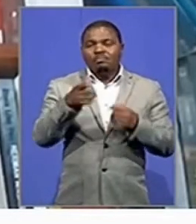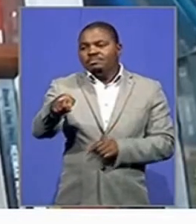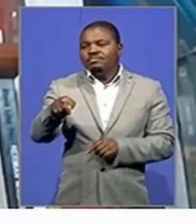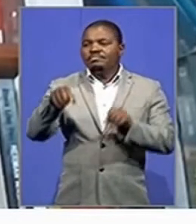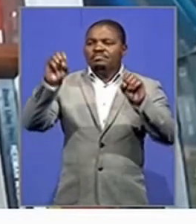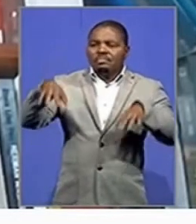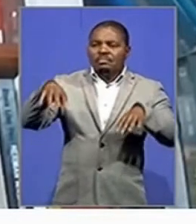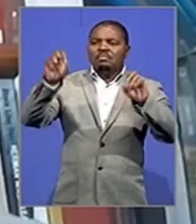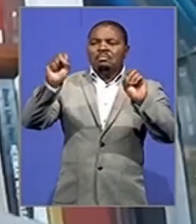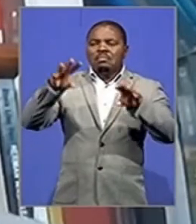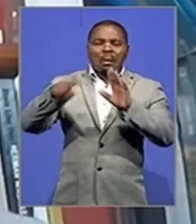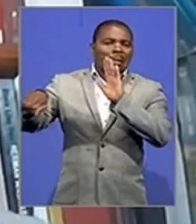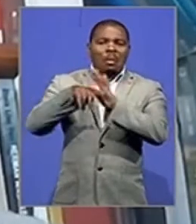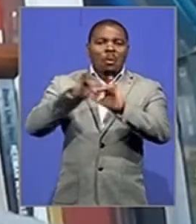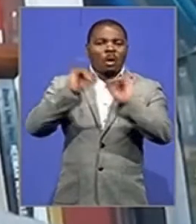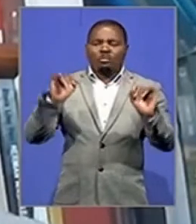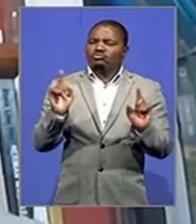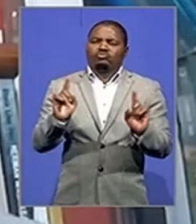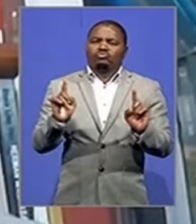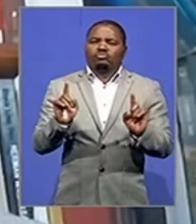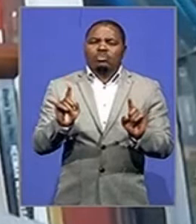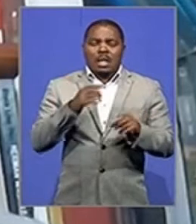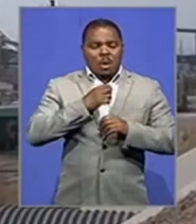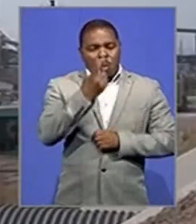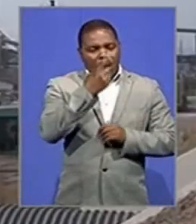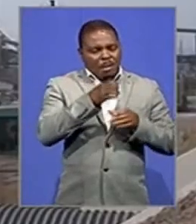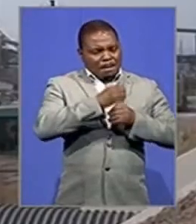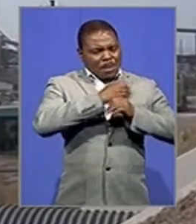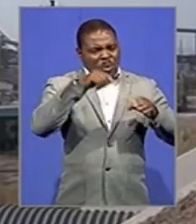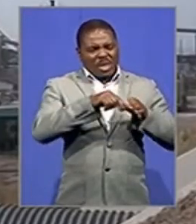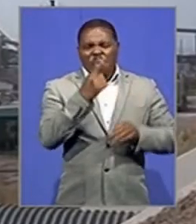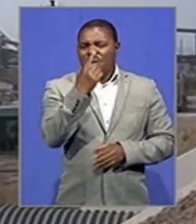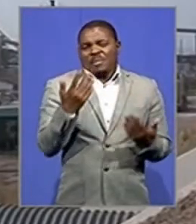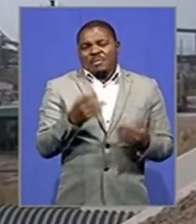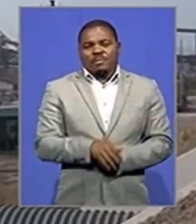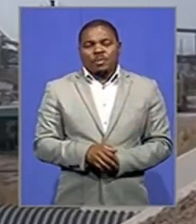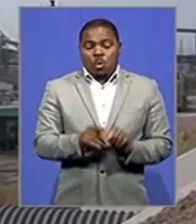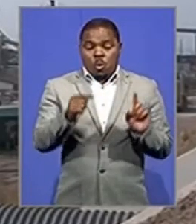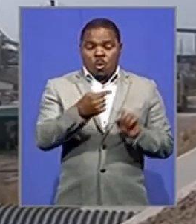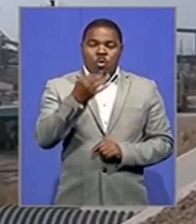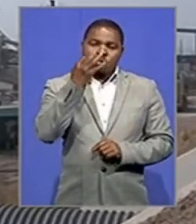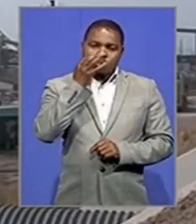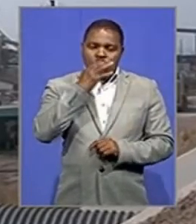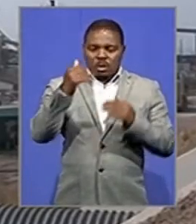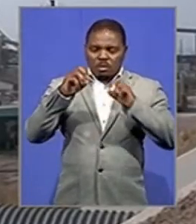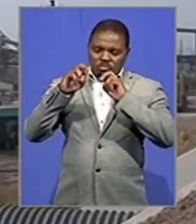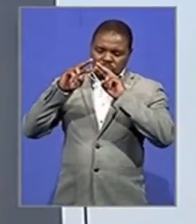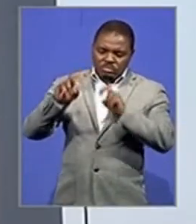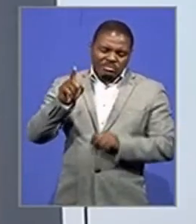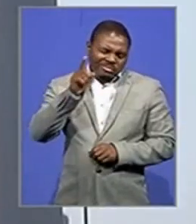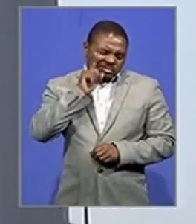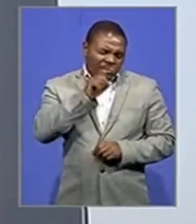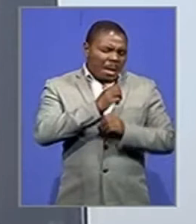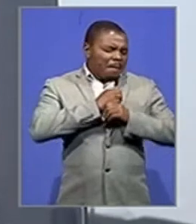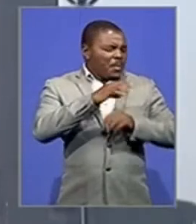the occurrence or risk of load shedding as a result of this one unit. Go tlaleletše ka gore ba šetše ba thakgotše dinyakišišo tša go utulla modu wa